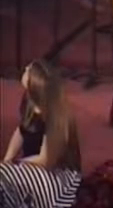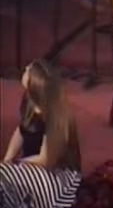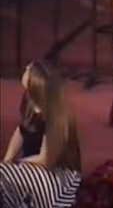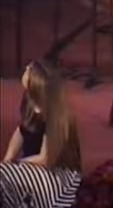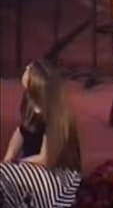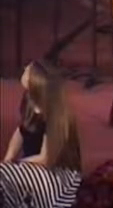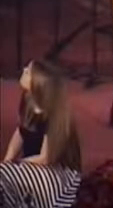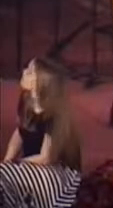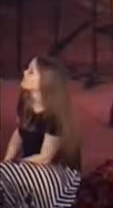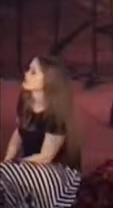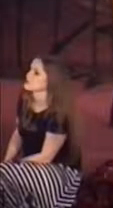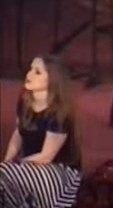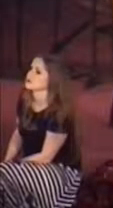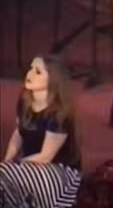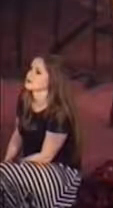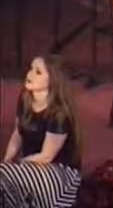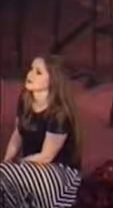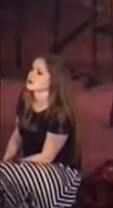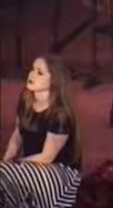It was impossible.